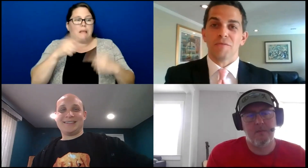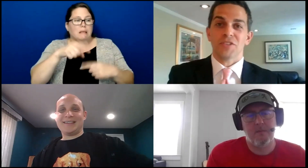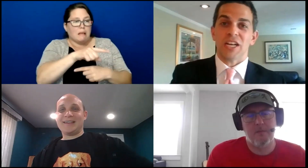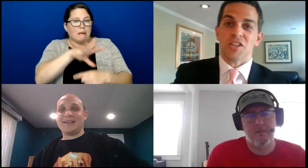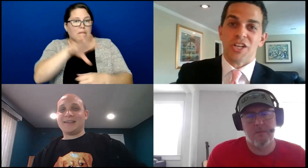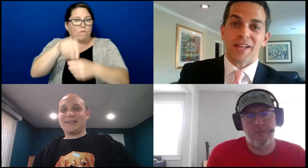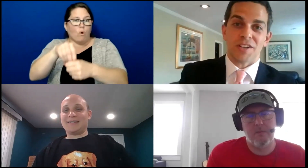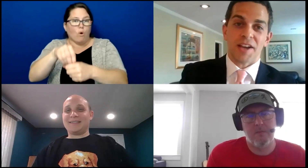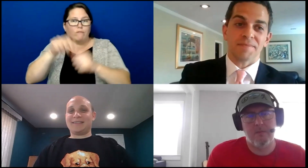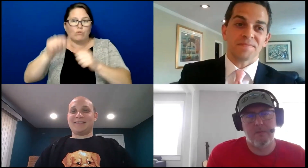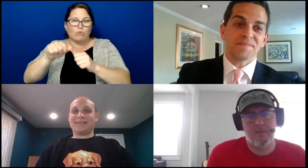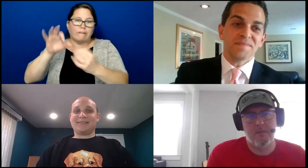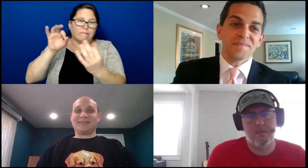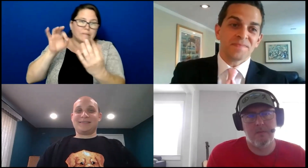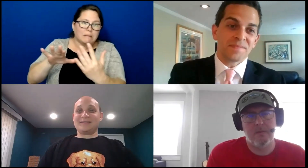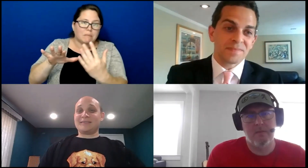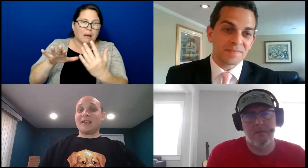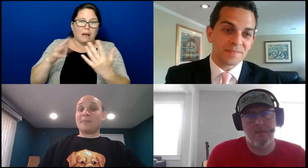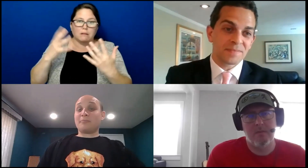they said in the chat today?